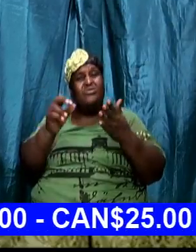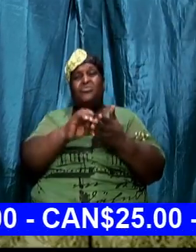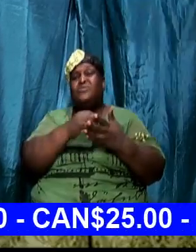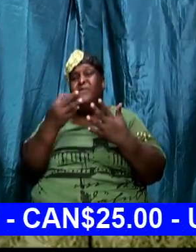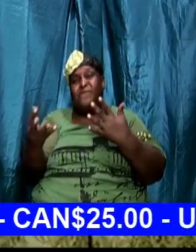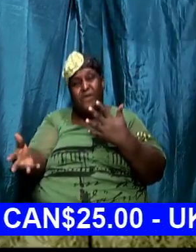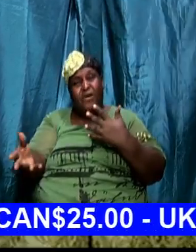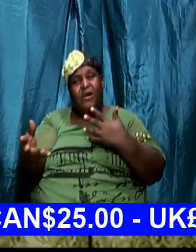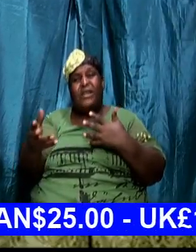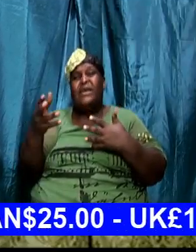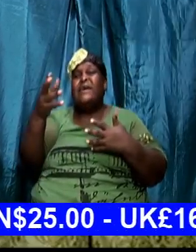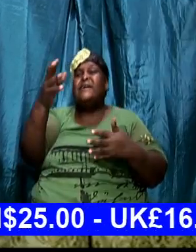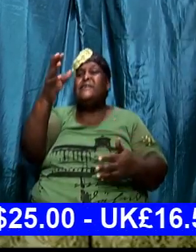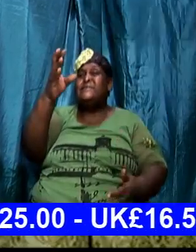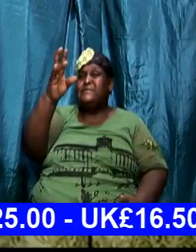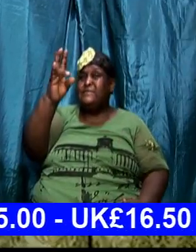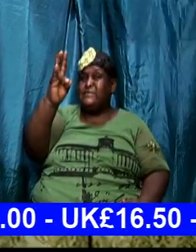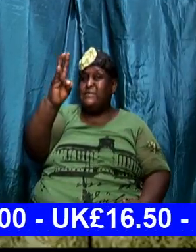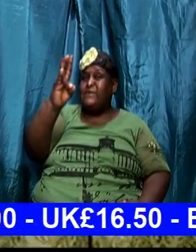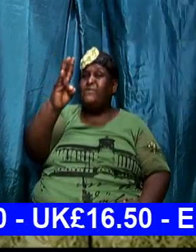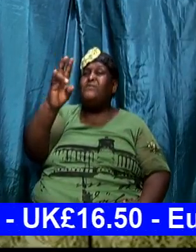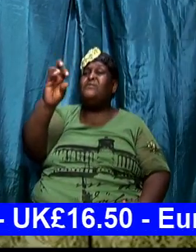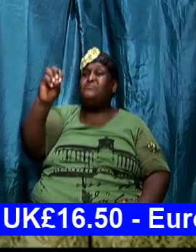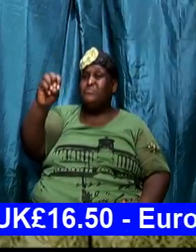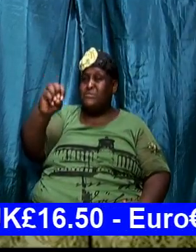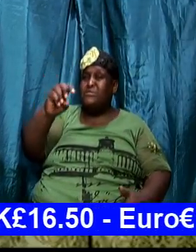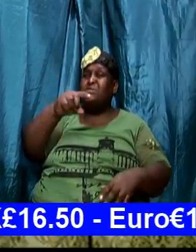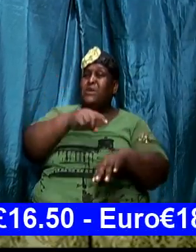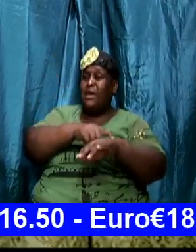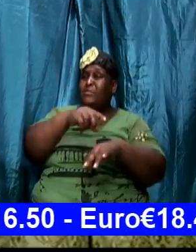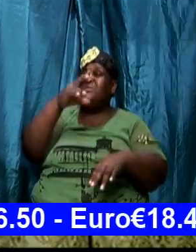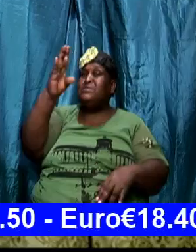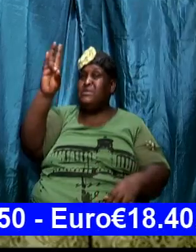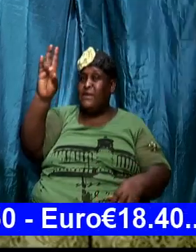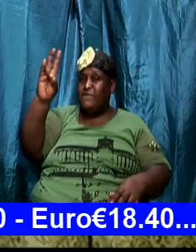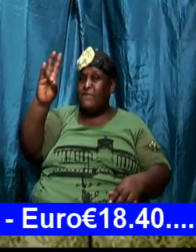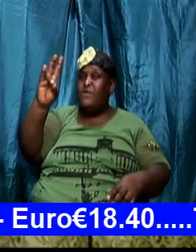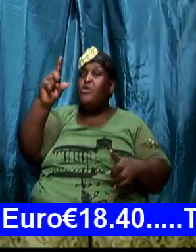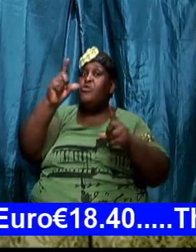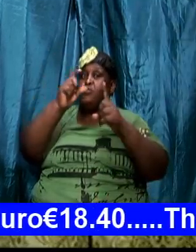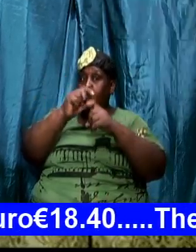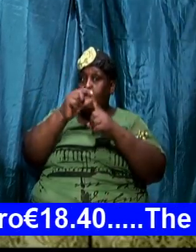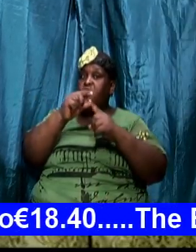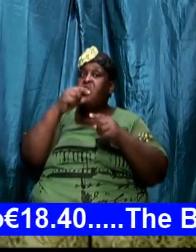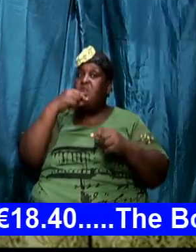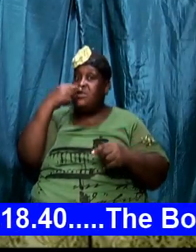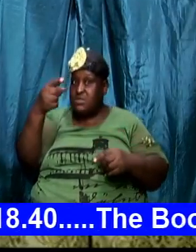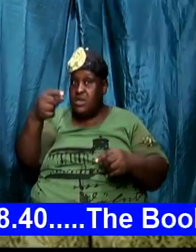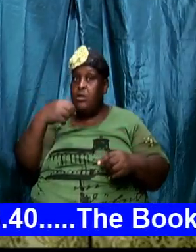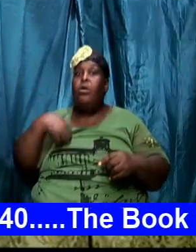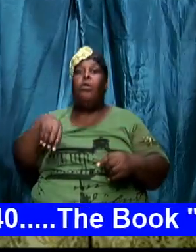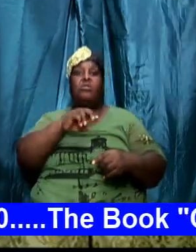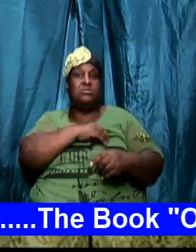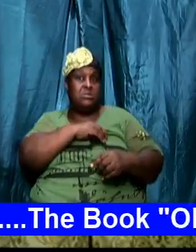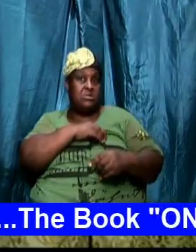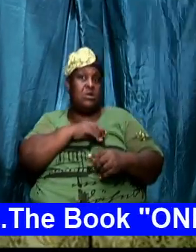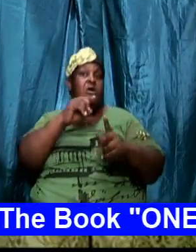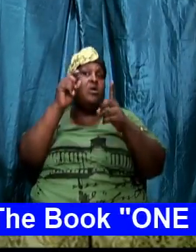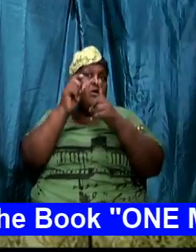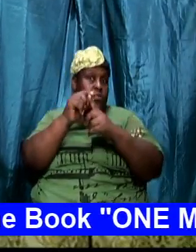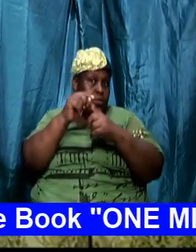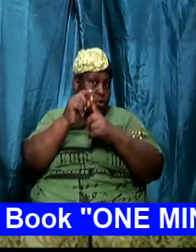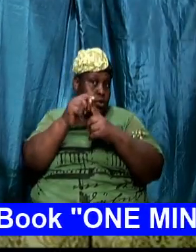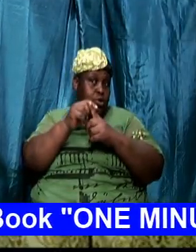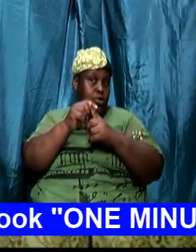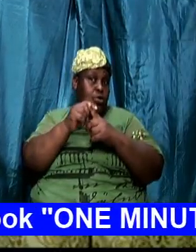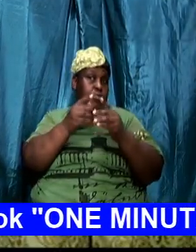he gets up and he gets up and he gets up. The word brings that to our awareness. The word brings that